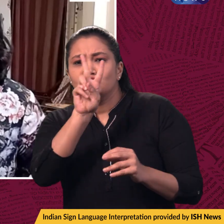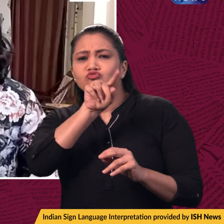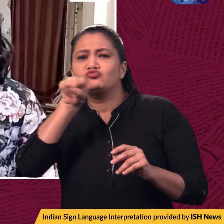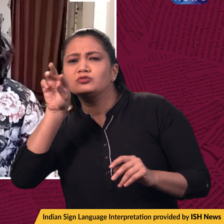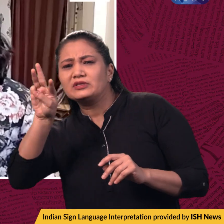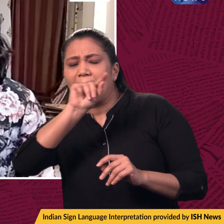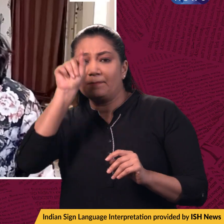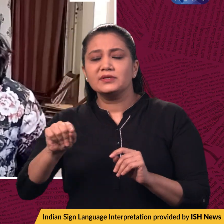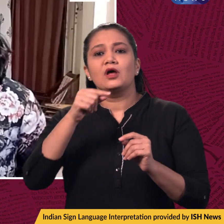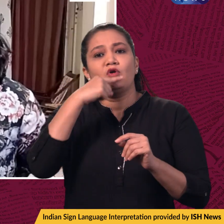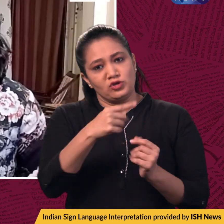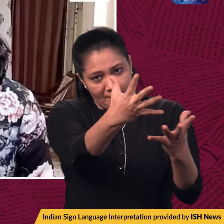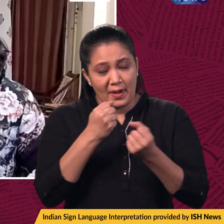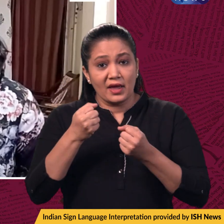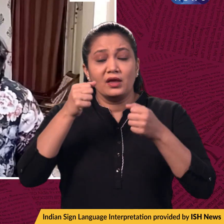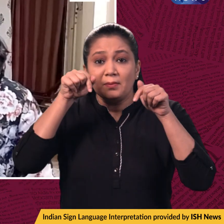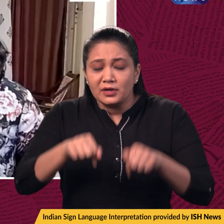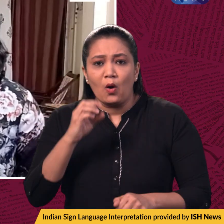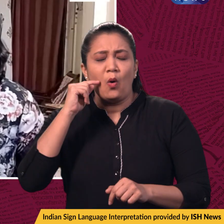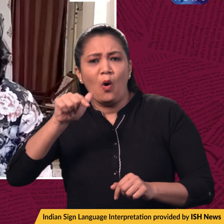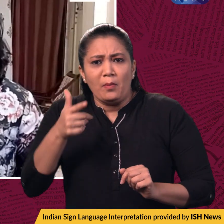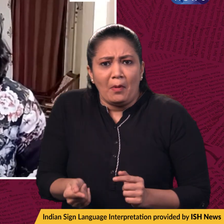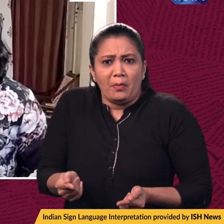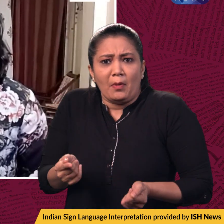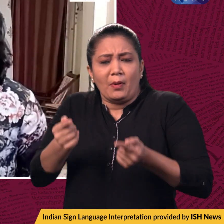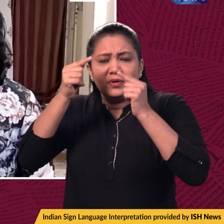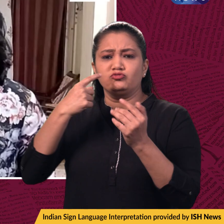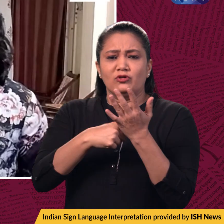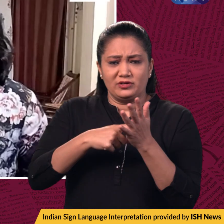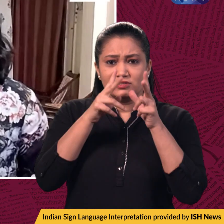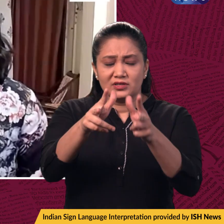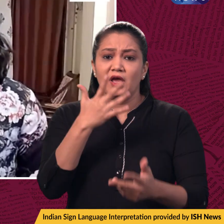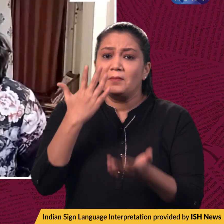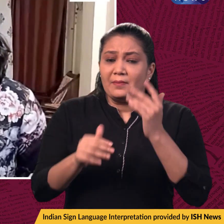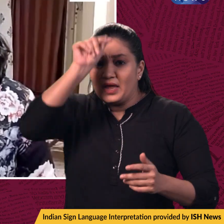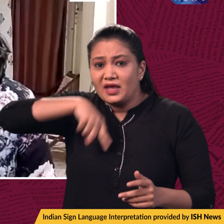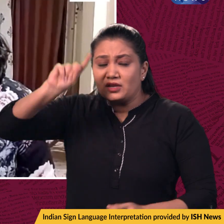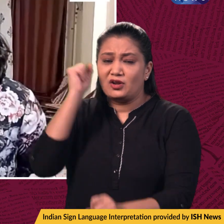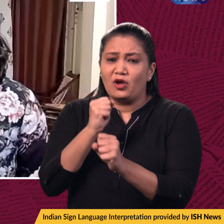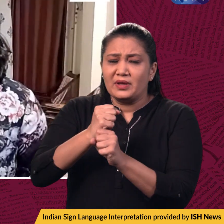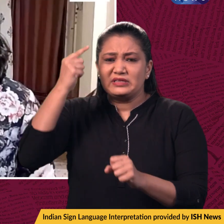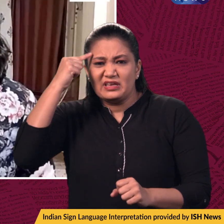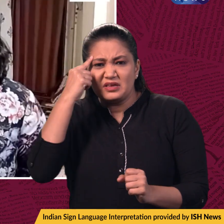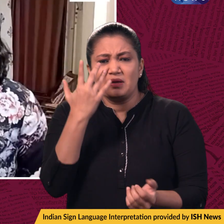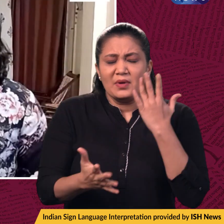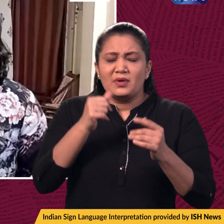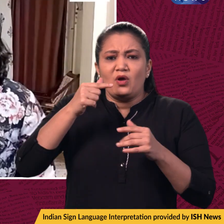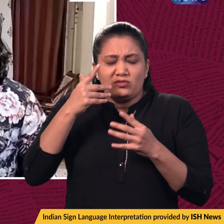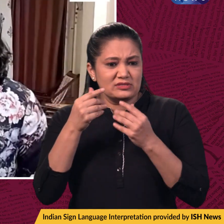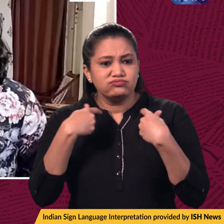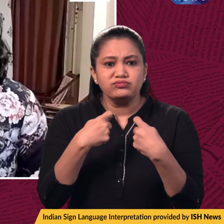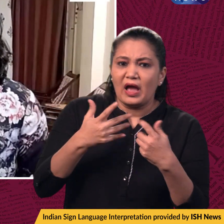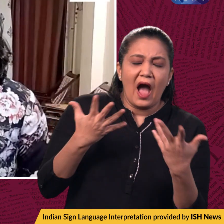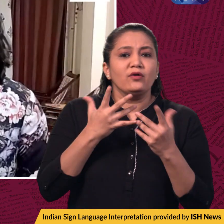3% of its supplies from Russia, but with oil prices on the rise, Reuters says that the Indian government is looking to reduce